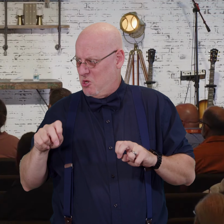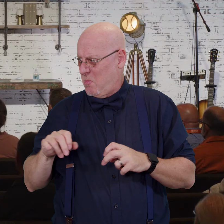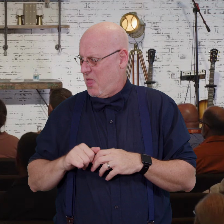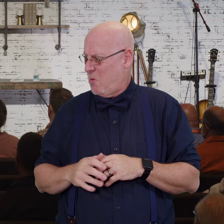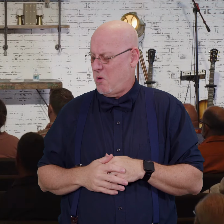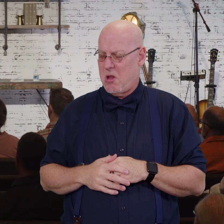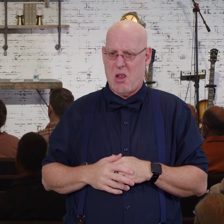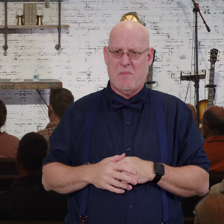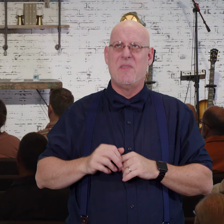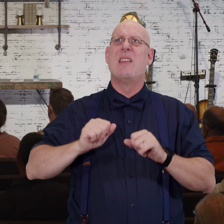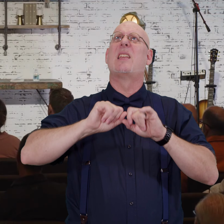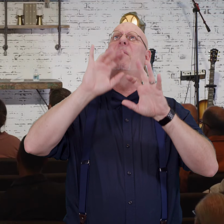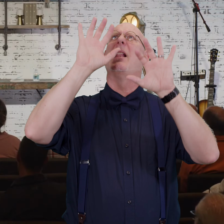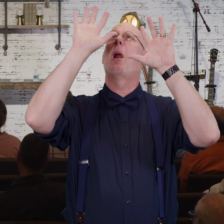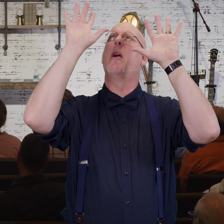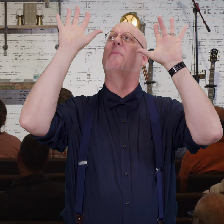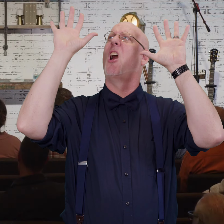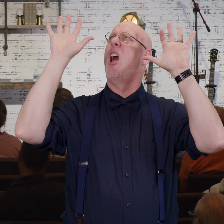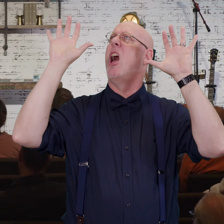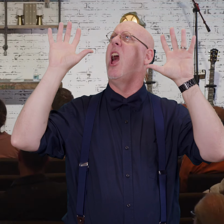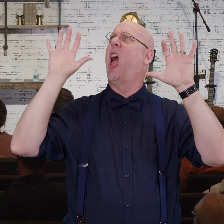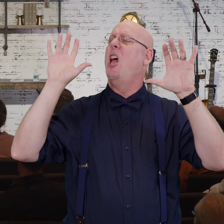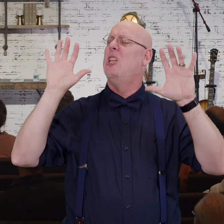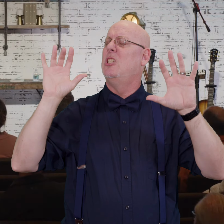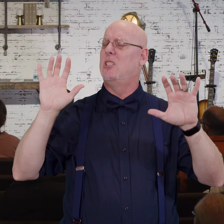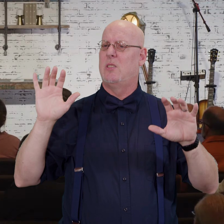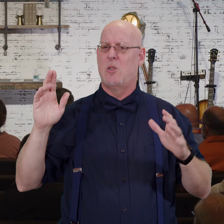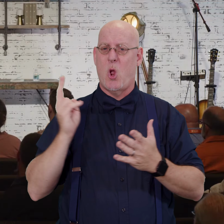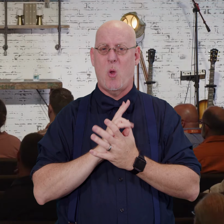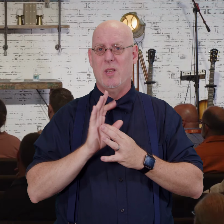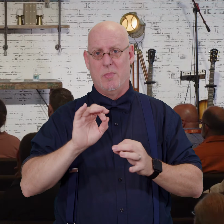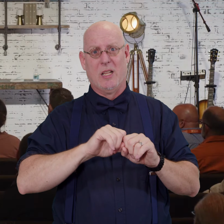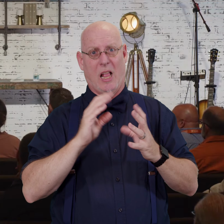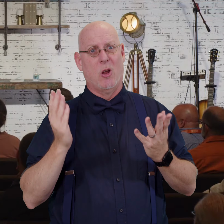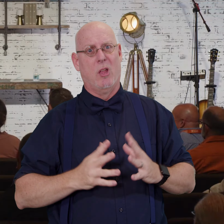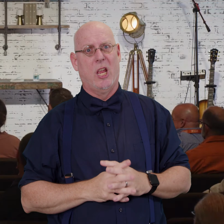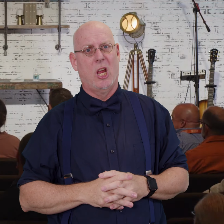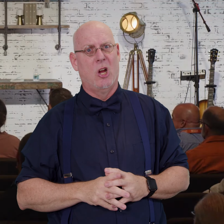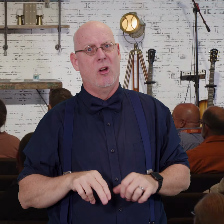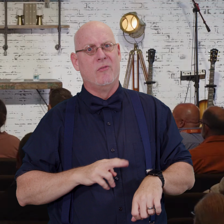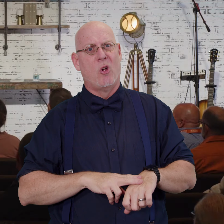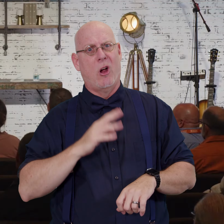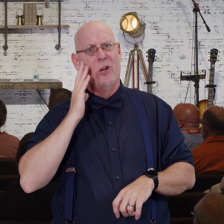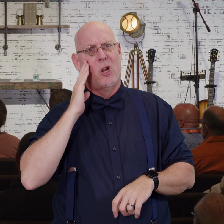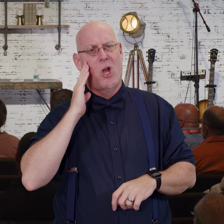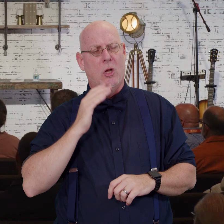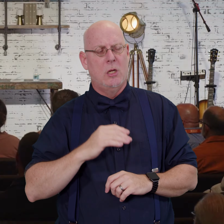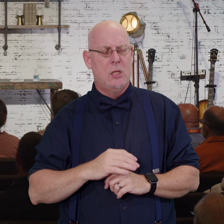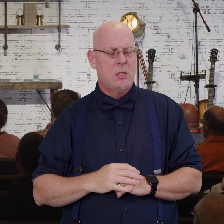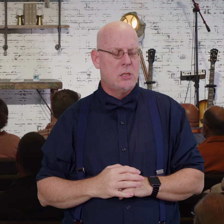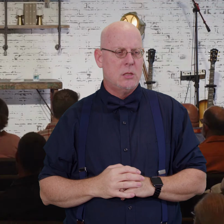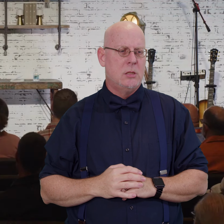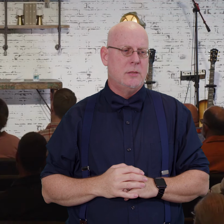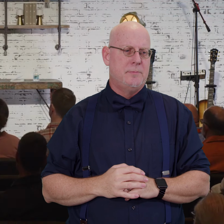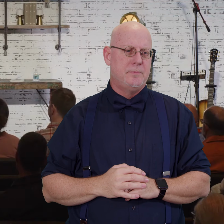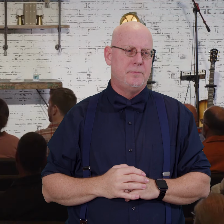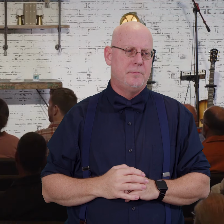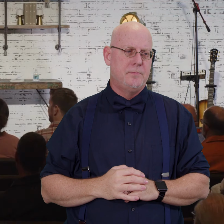that. Confetti bursts and falls from the ceiling. The Holy Spirit's clearly in this place, you know, clearly.